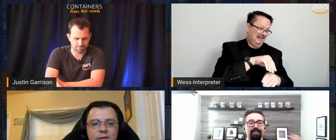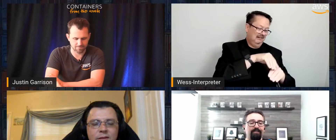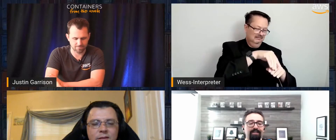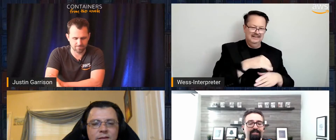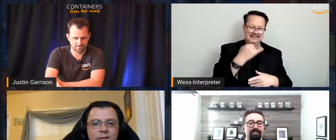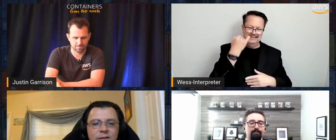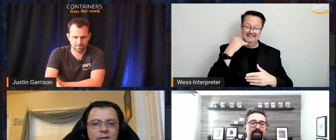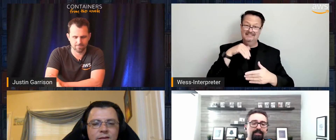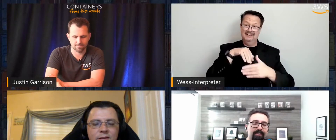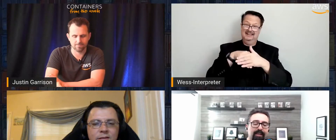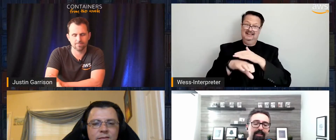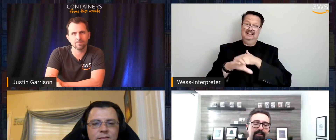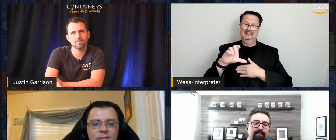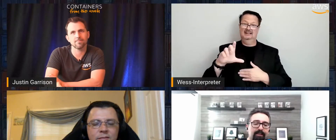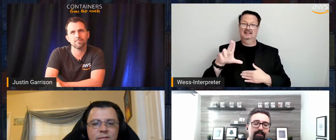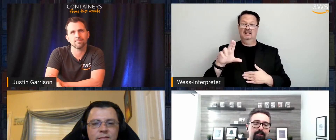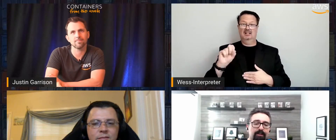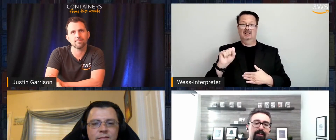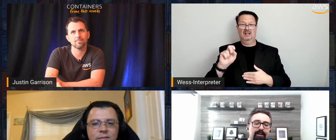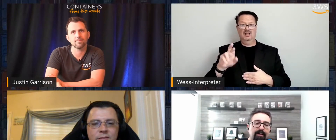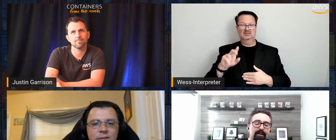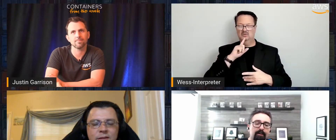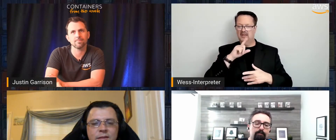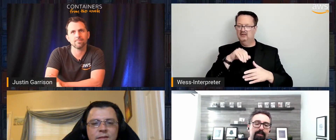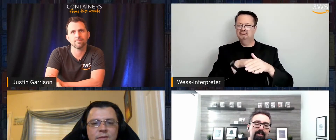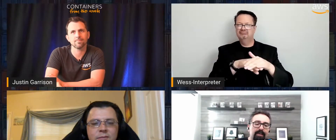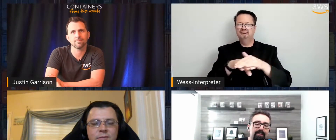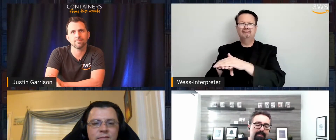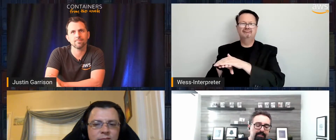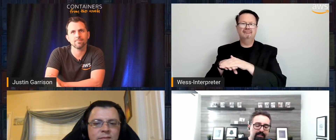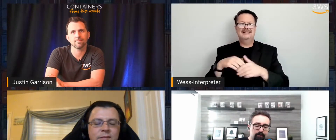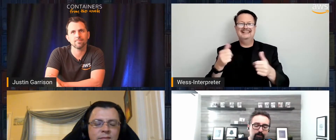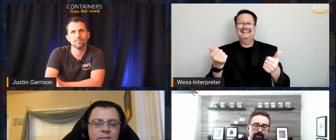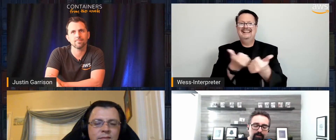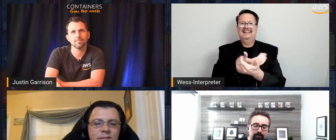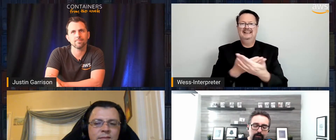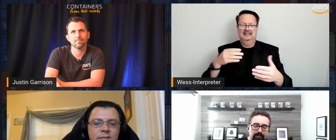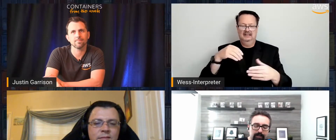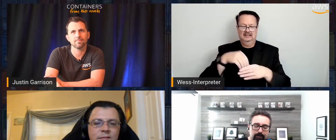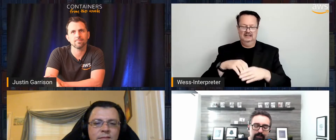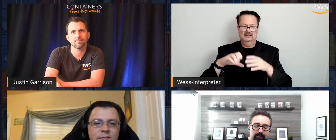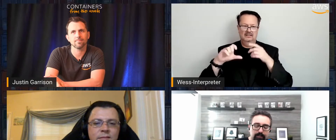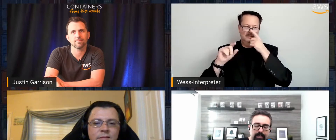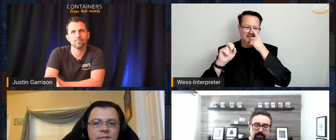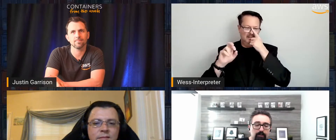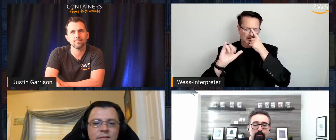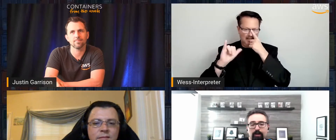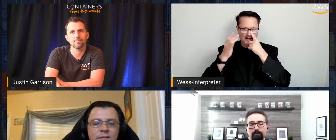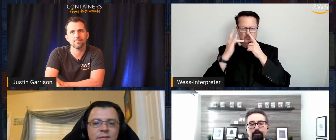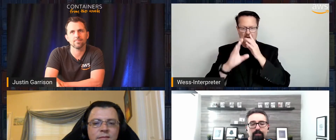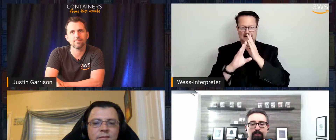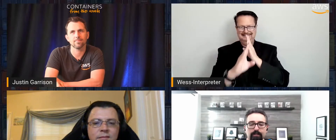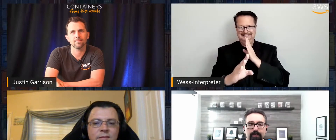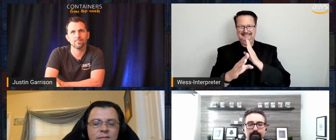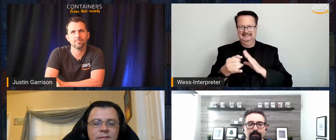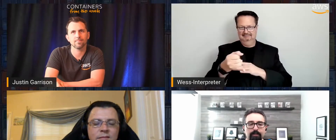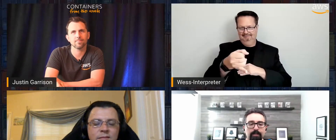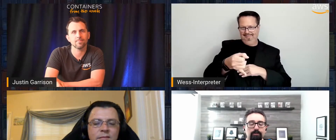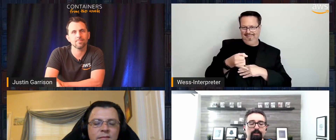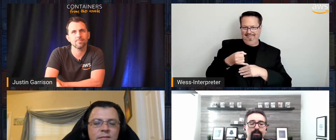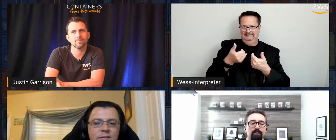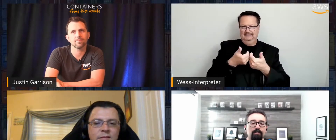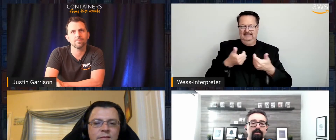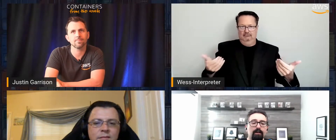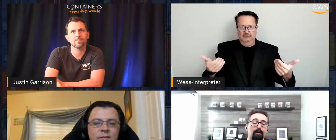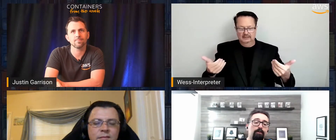they'd have access to basically anything in that cluster. And that's where we want to separate those. And that's also why we took it a step further to make sure